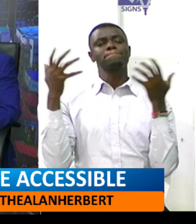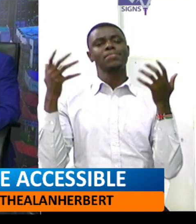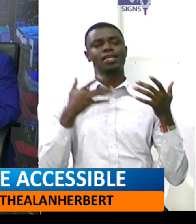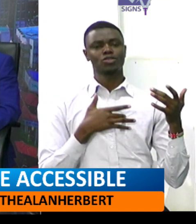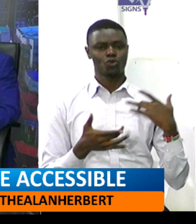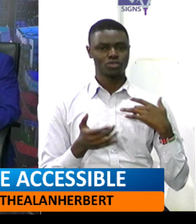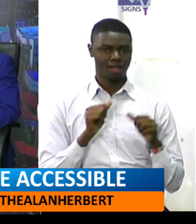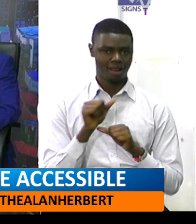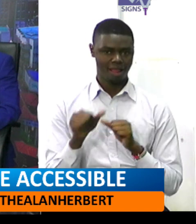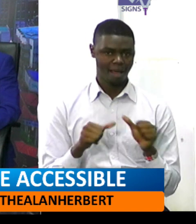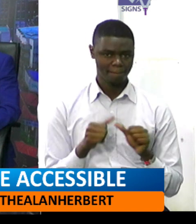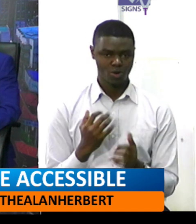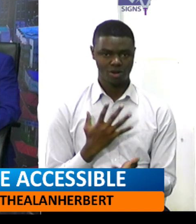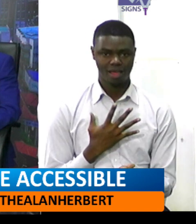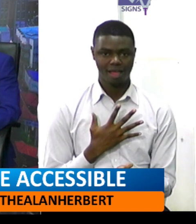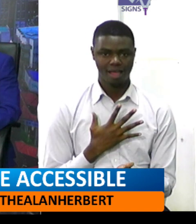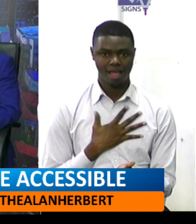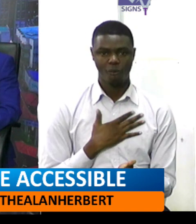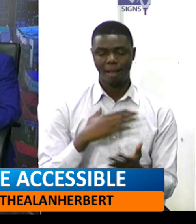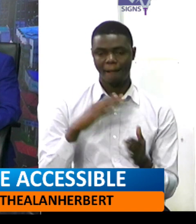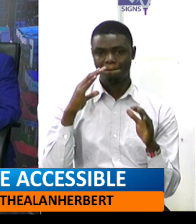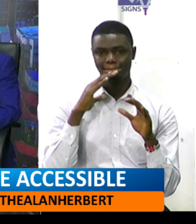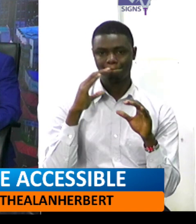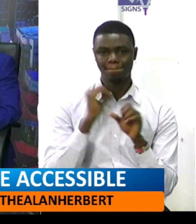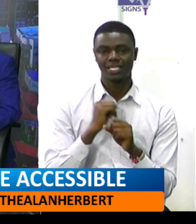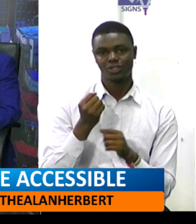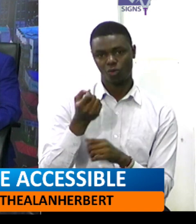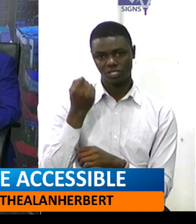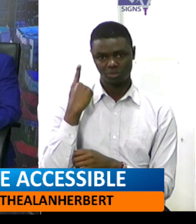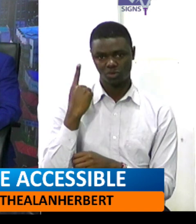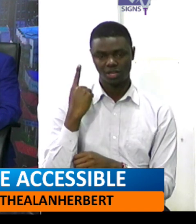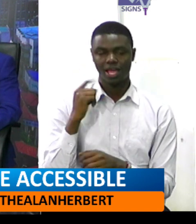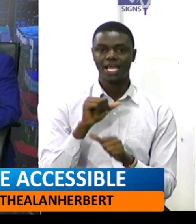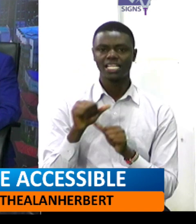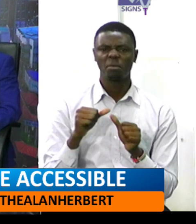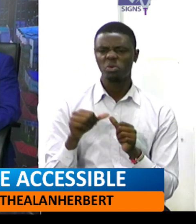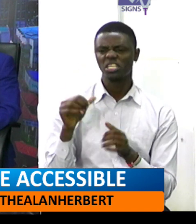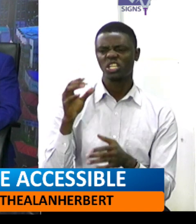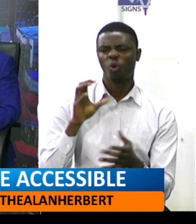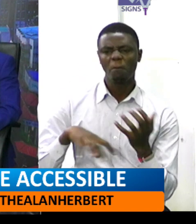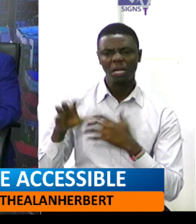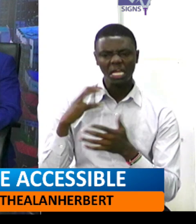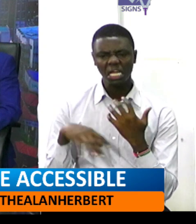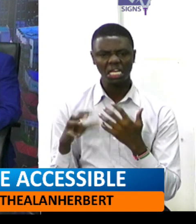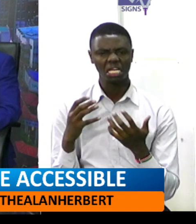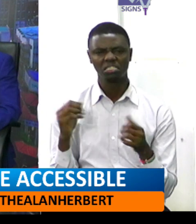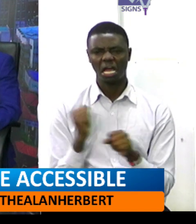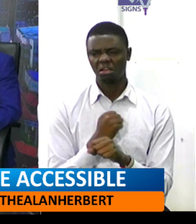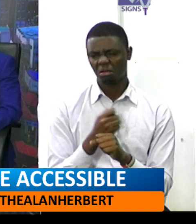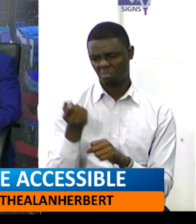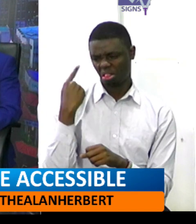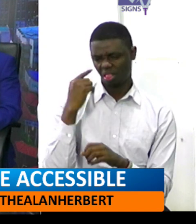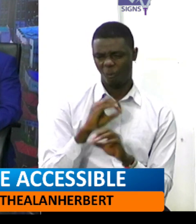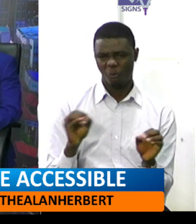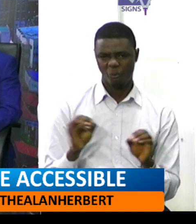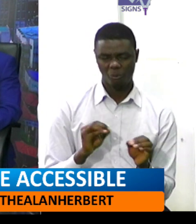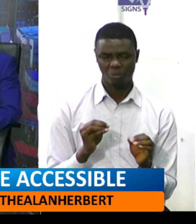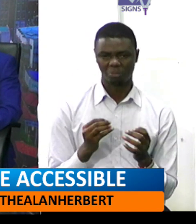concern about our misconceptions is about that it is complicated. I cannot understand.